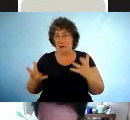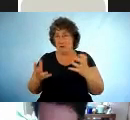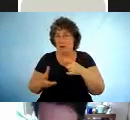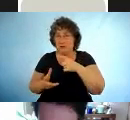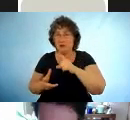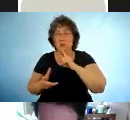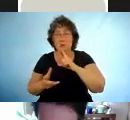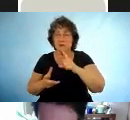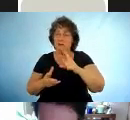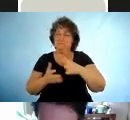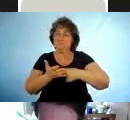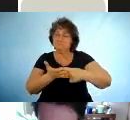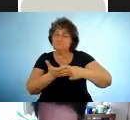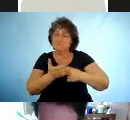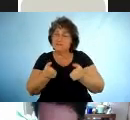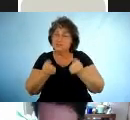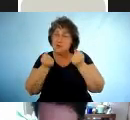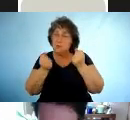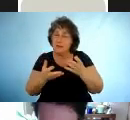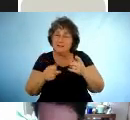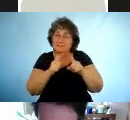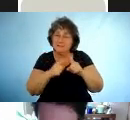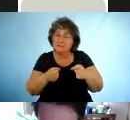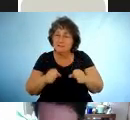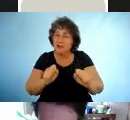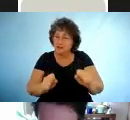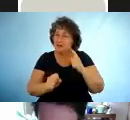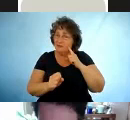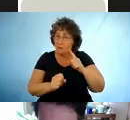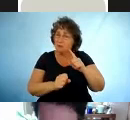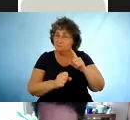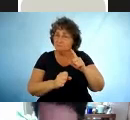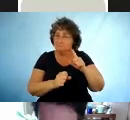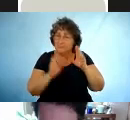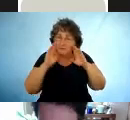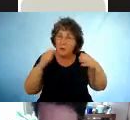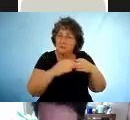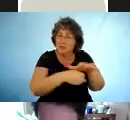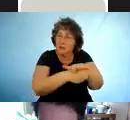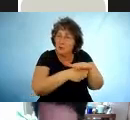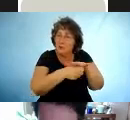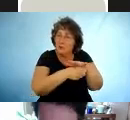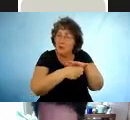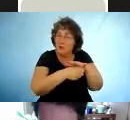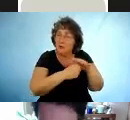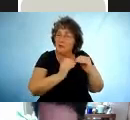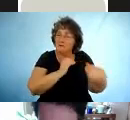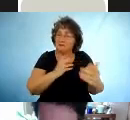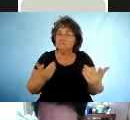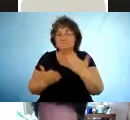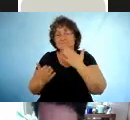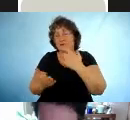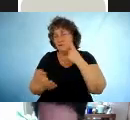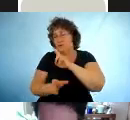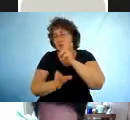many strategies to the work we're doing at a local level. So thank you so much for being with us today. It's now